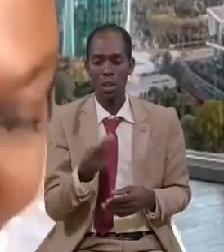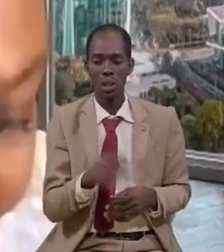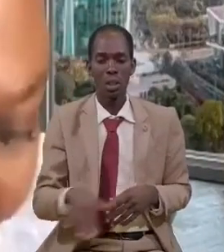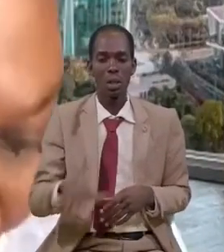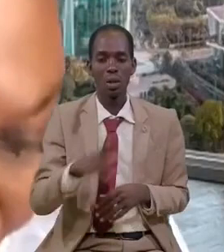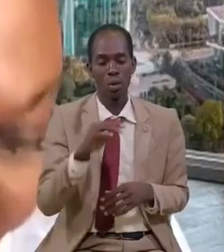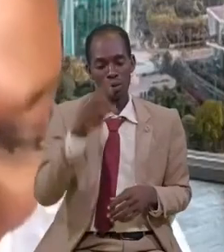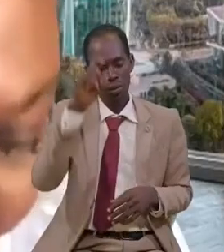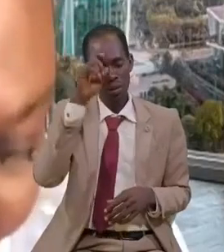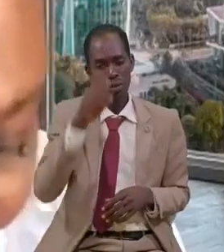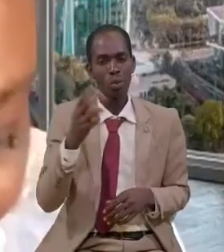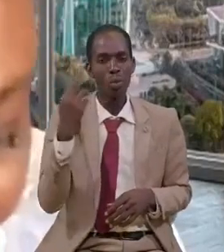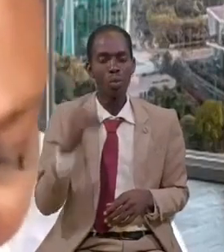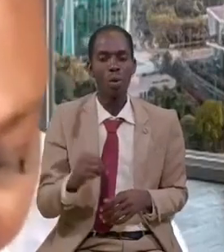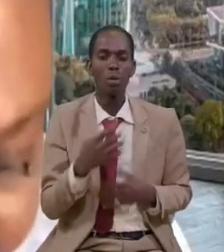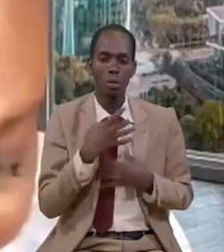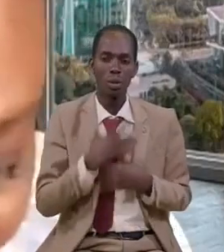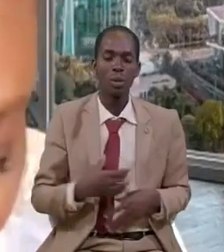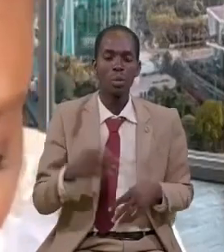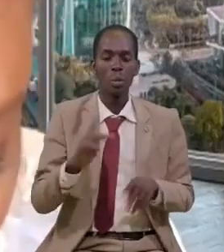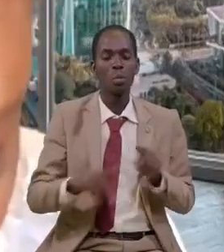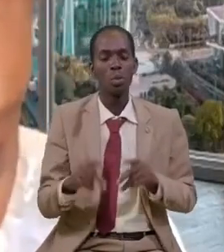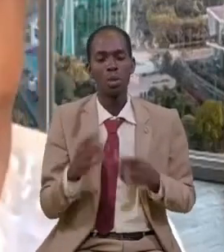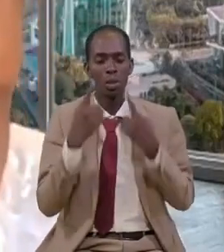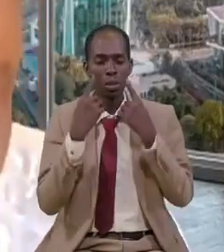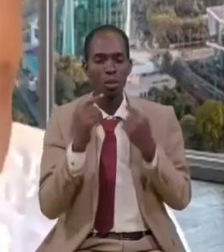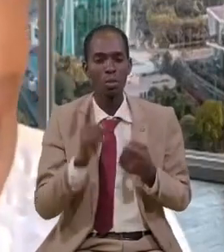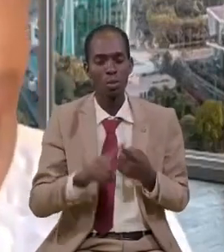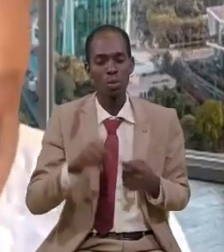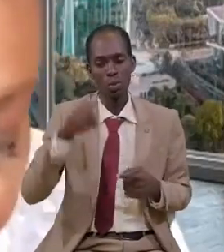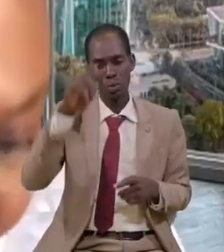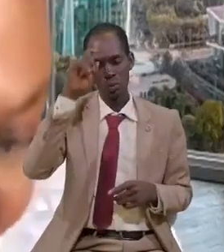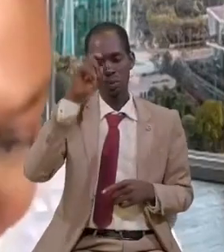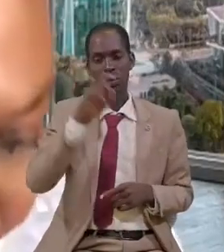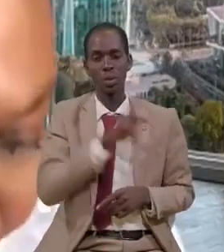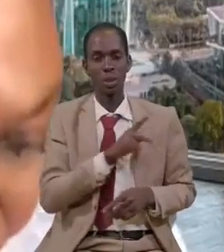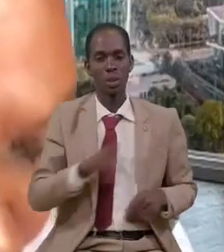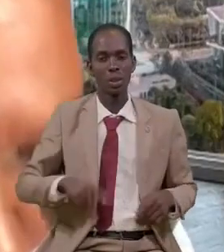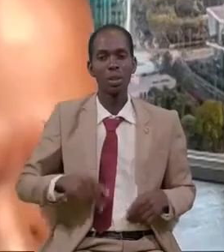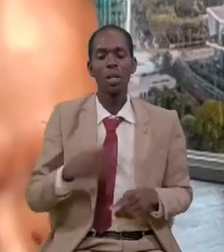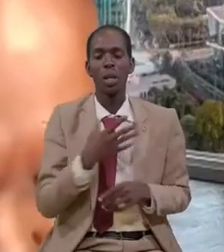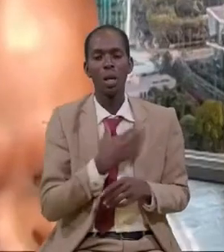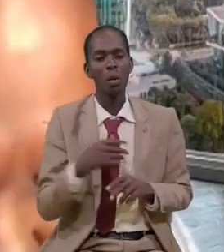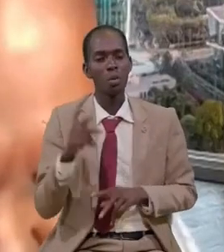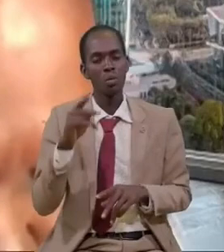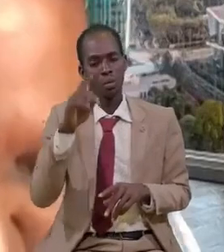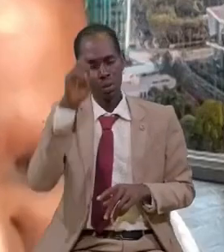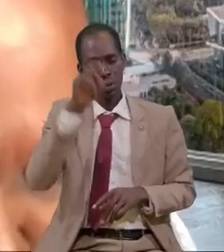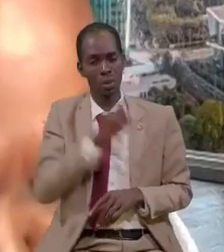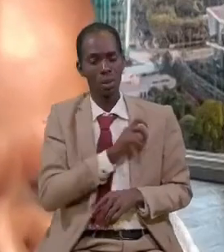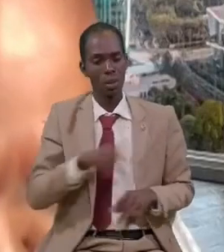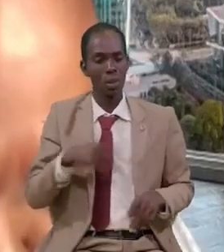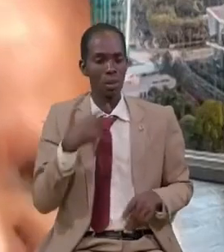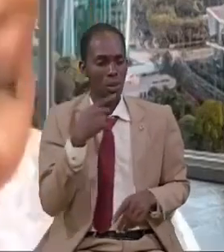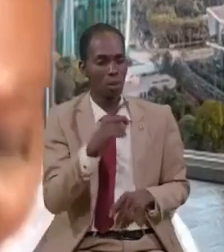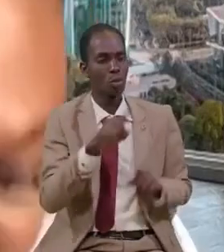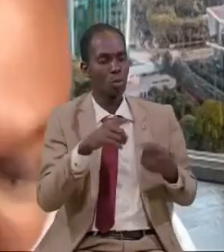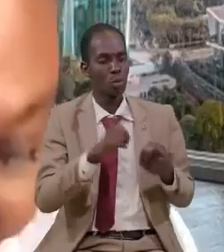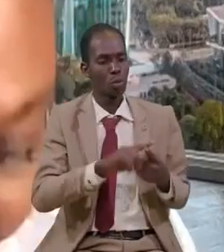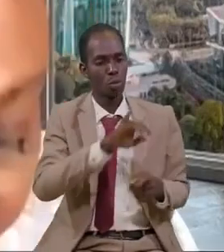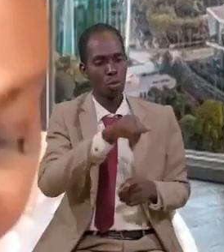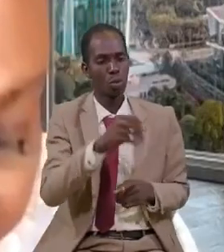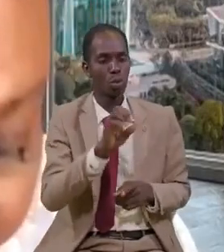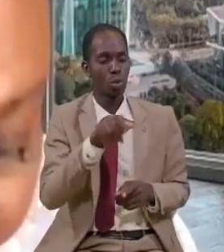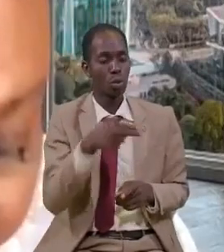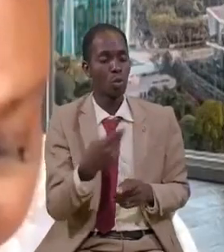cried unto Pharaoh for bread. And Pharaoh said unto the Egyptians, Go unto Joseph, what he says to you, do.